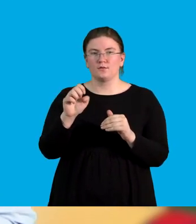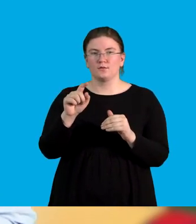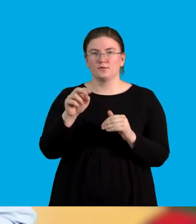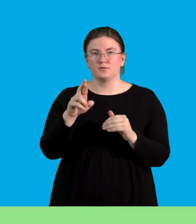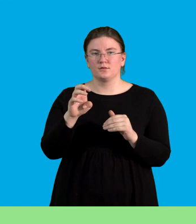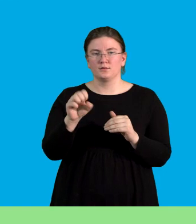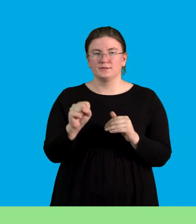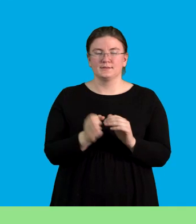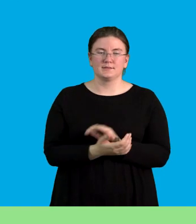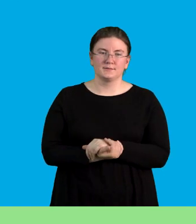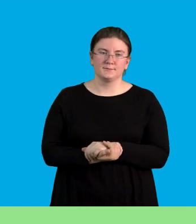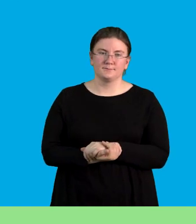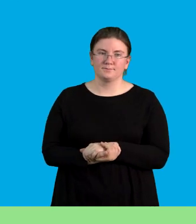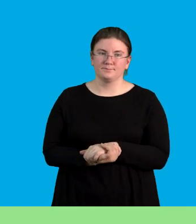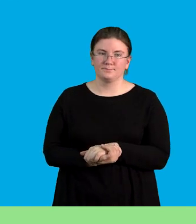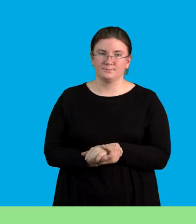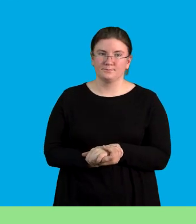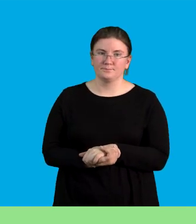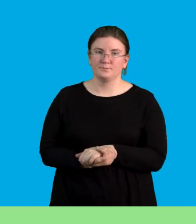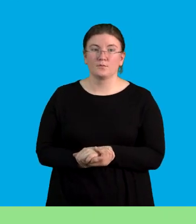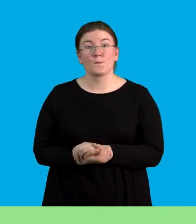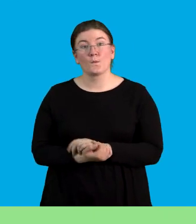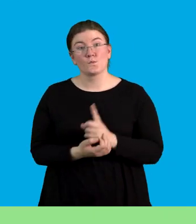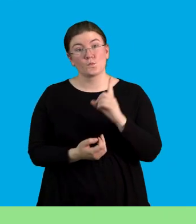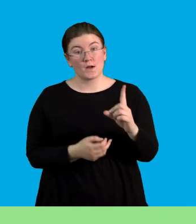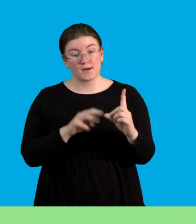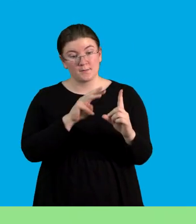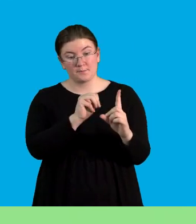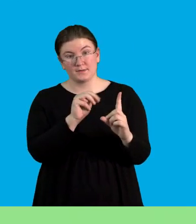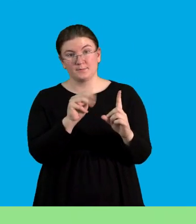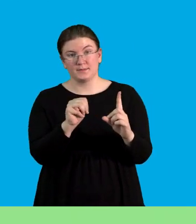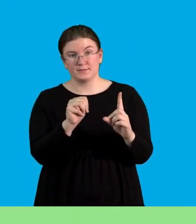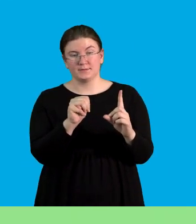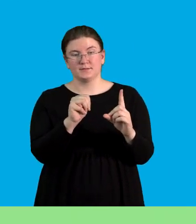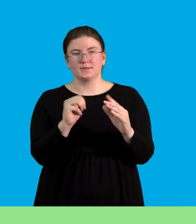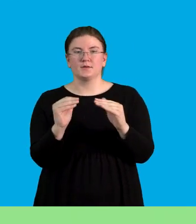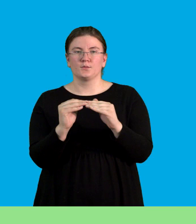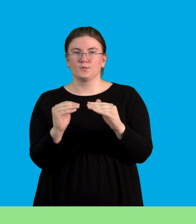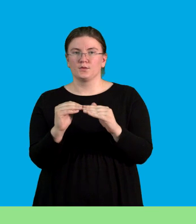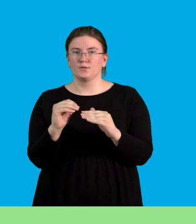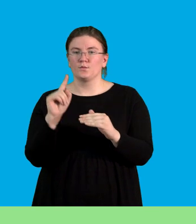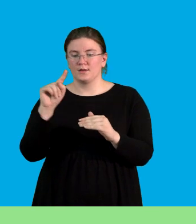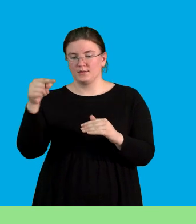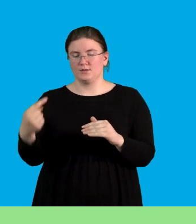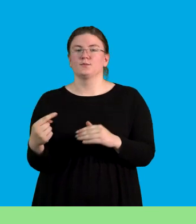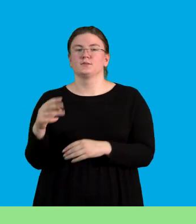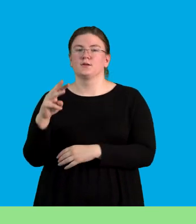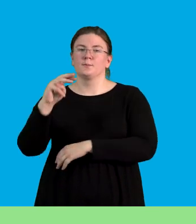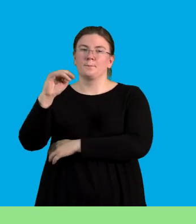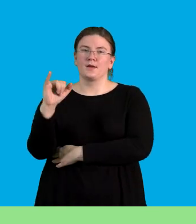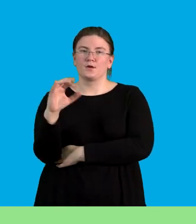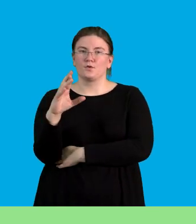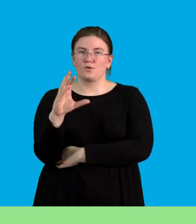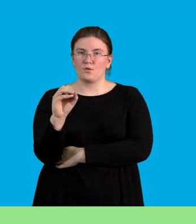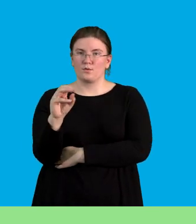micrometers. So one piece or small segment on the ruler, which is the 1 millimeter, is equal